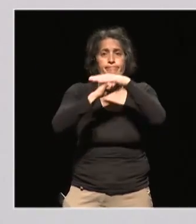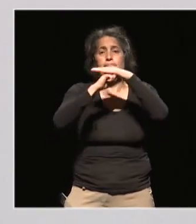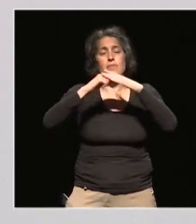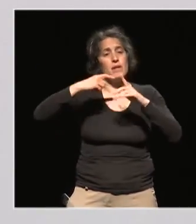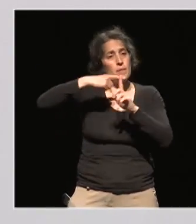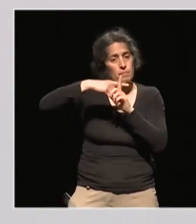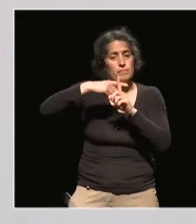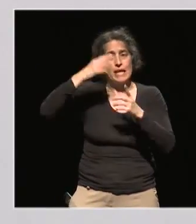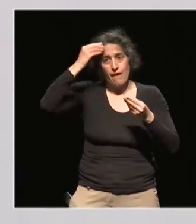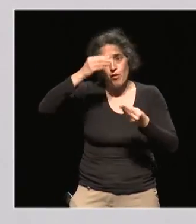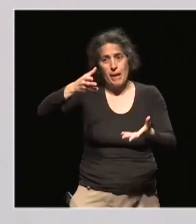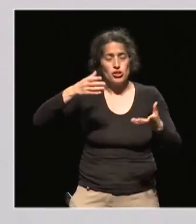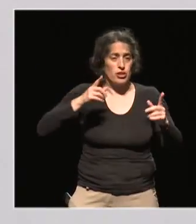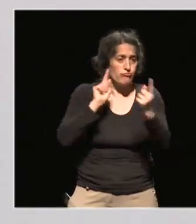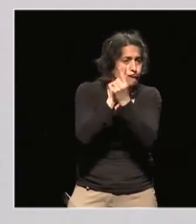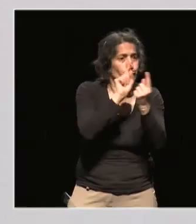implementation capacity, in